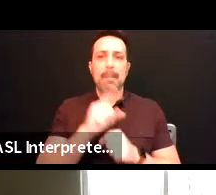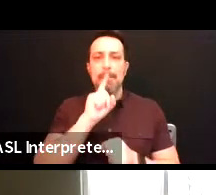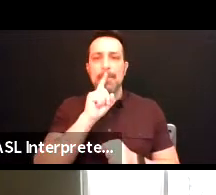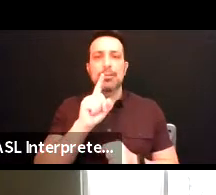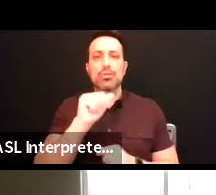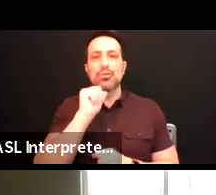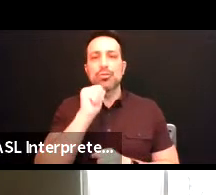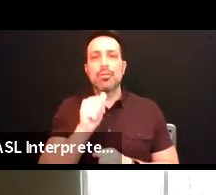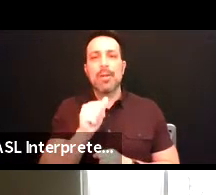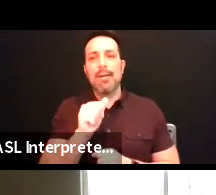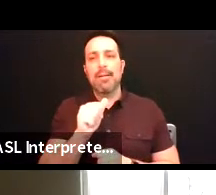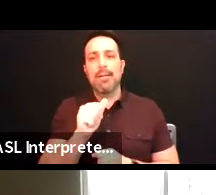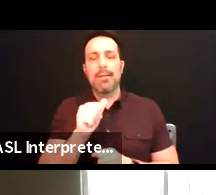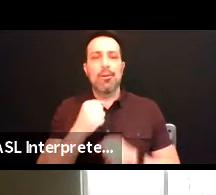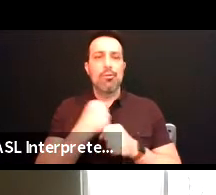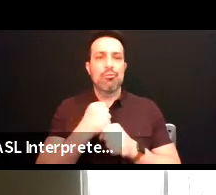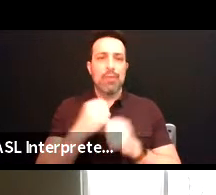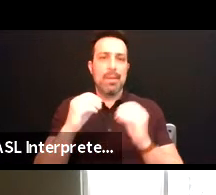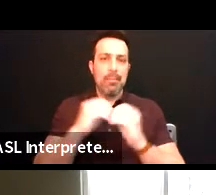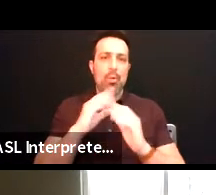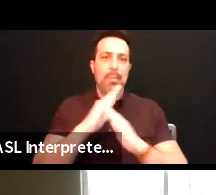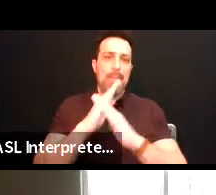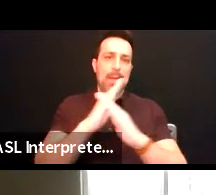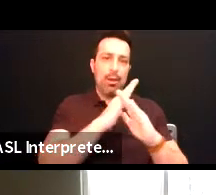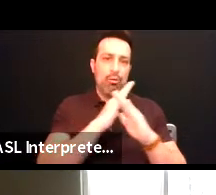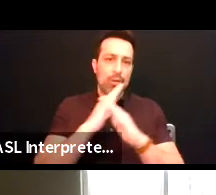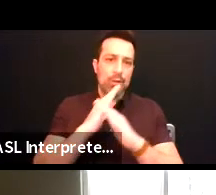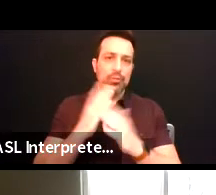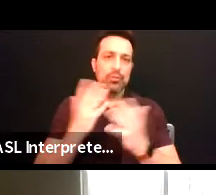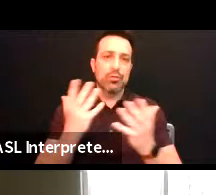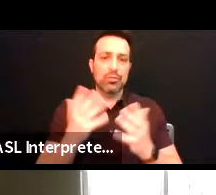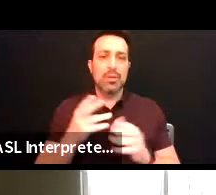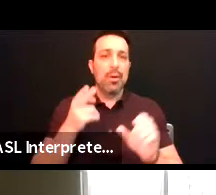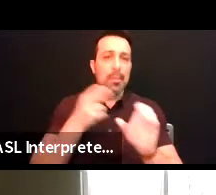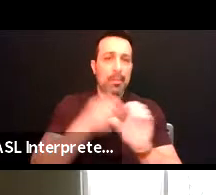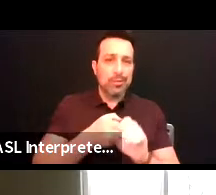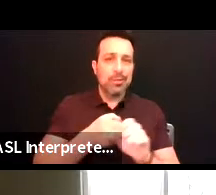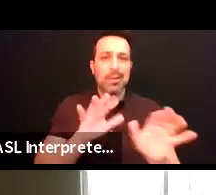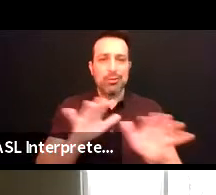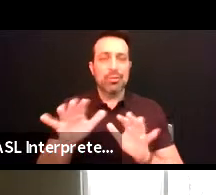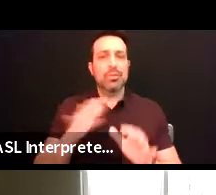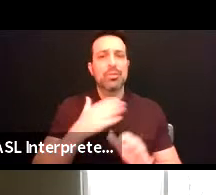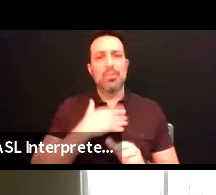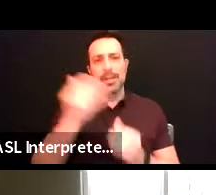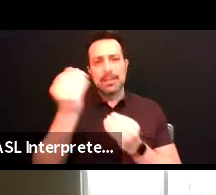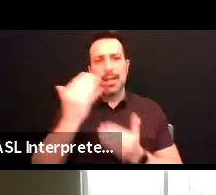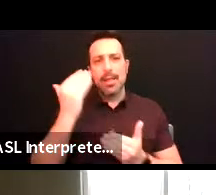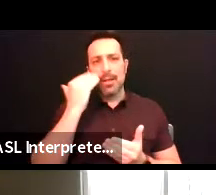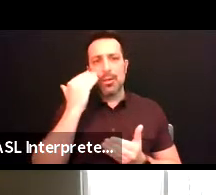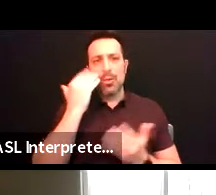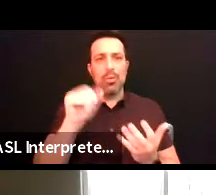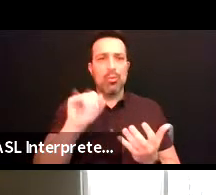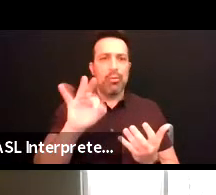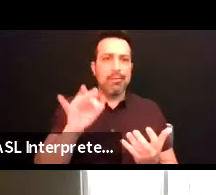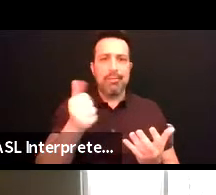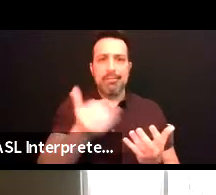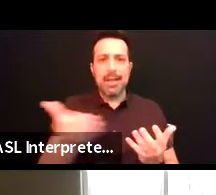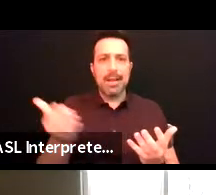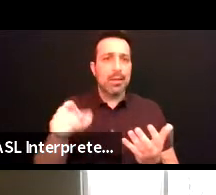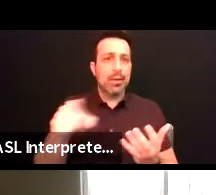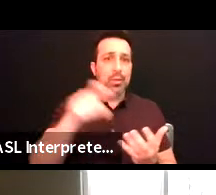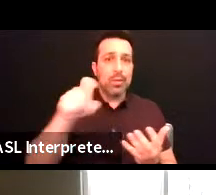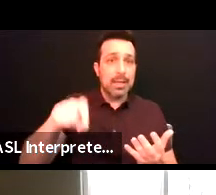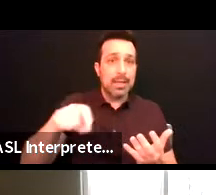to, you know, create any more barriers when it comes to participation. So please let us know if there's anything any of you